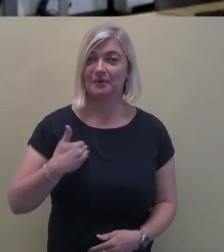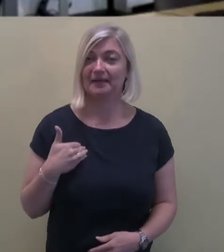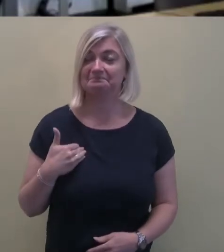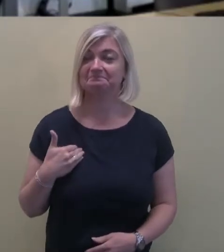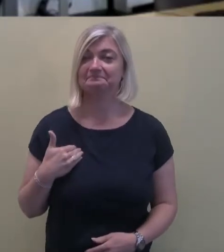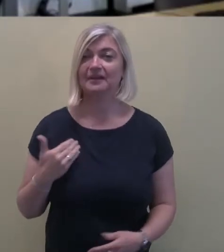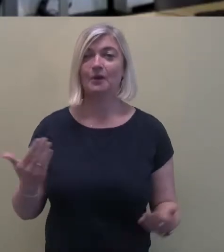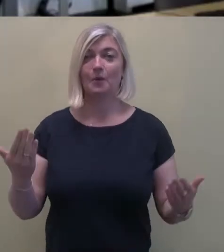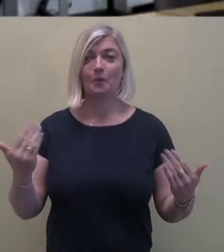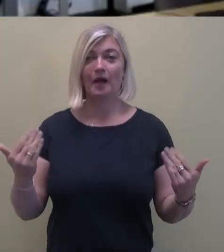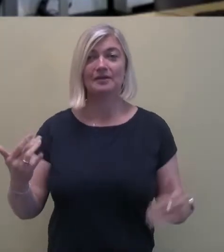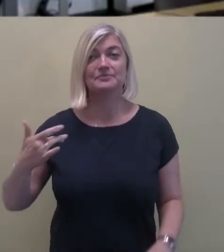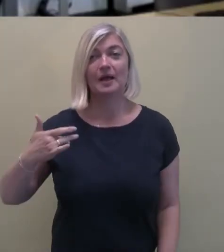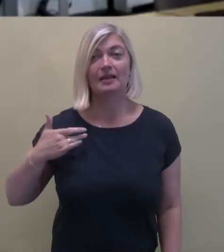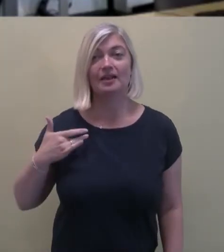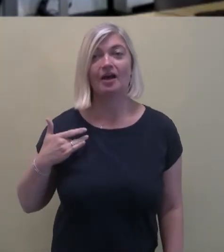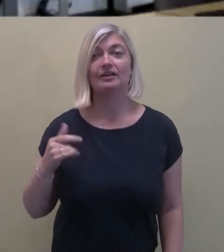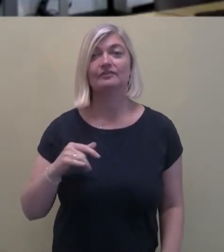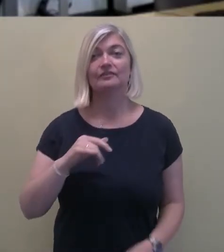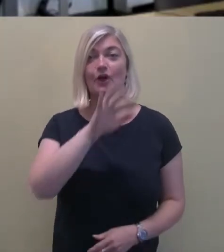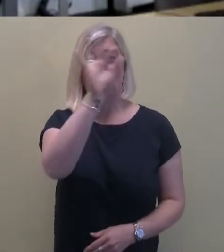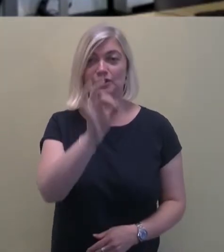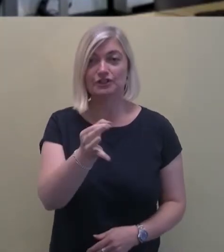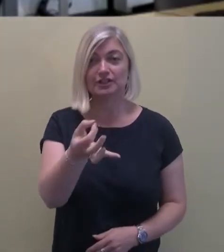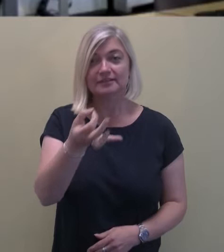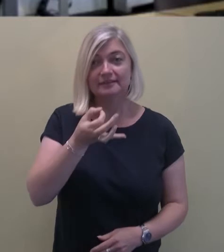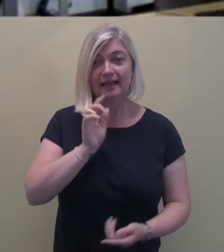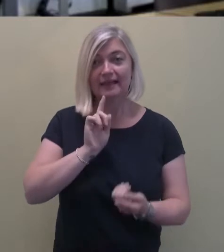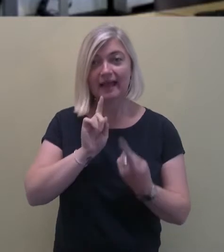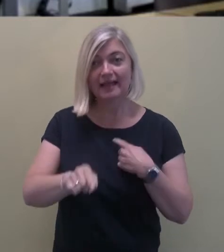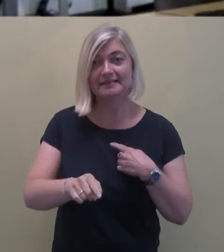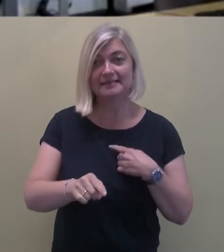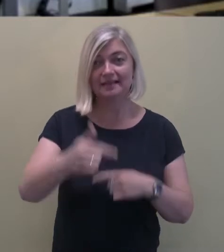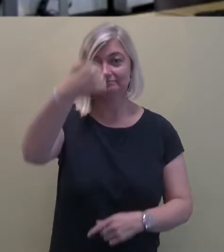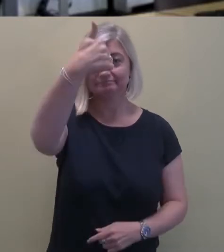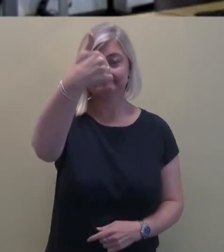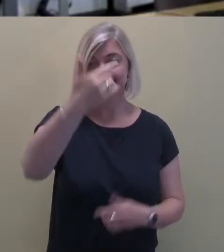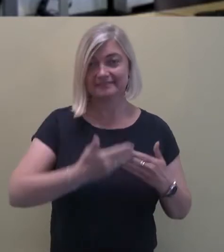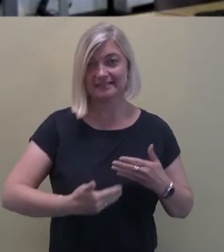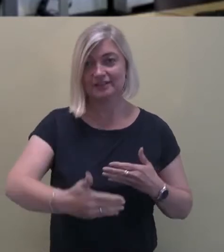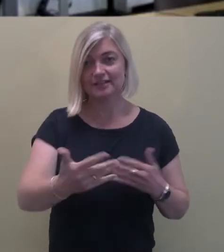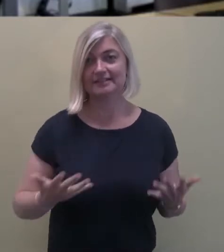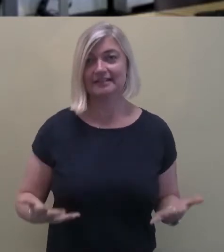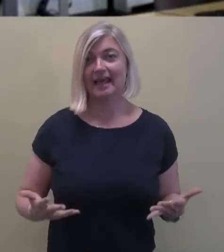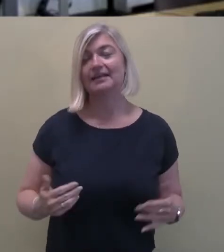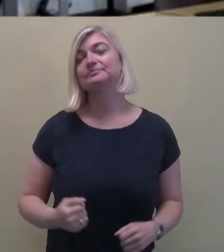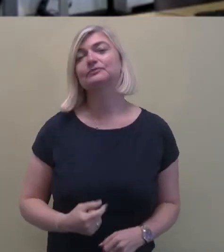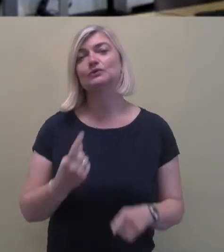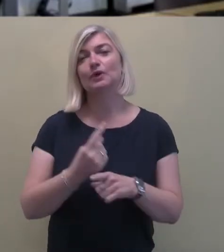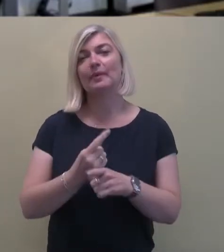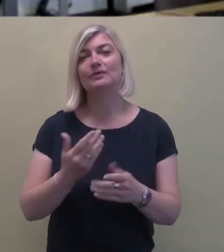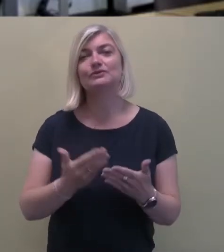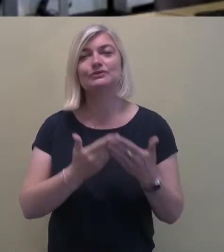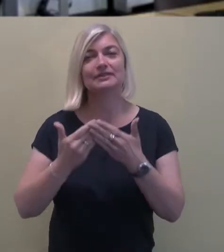Okay, good morning and welcome to our live Q&A session today, which is all about studying for a career in